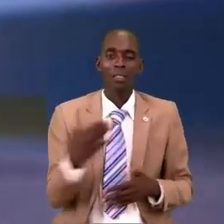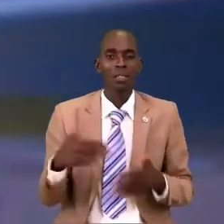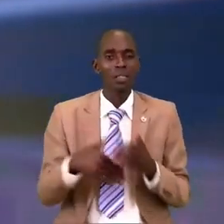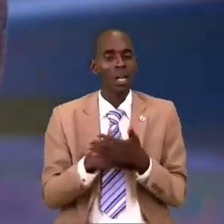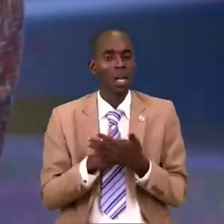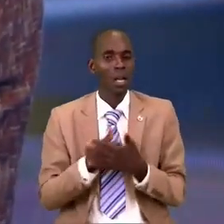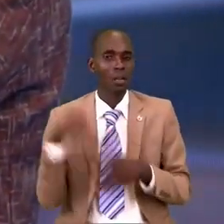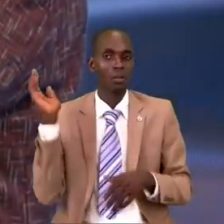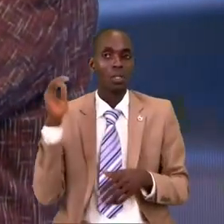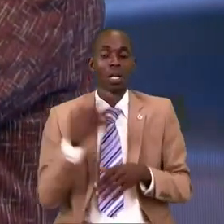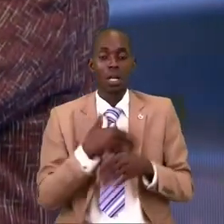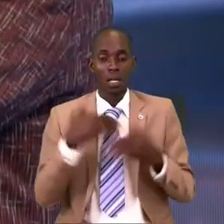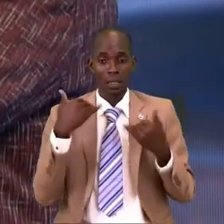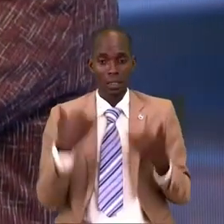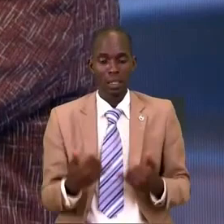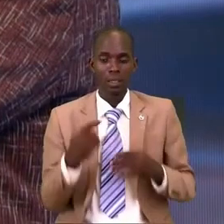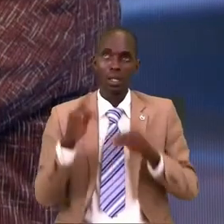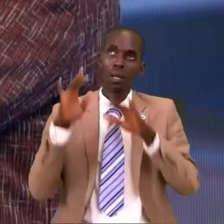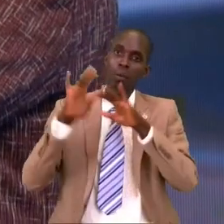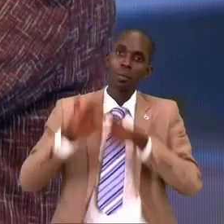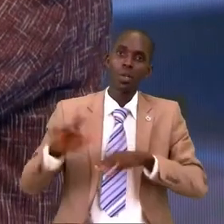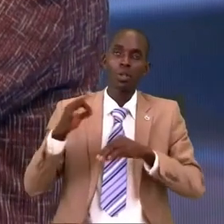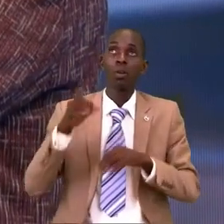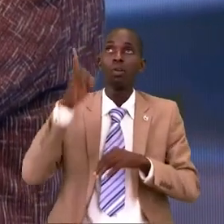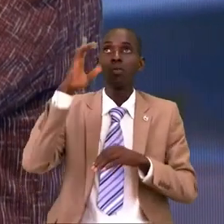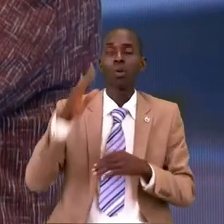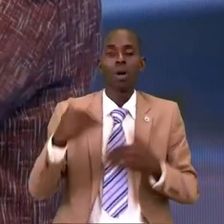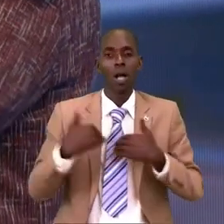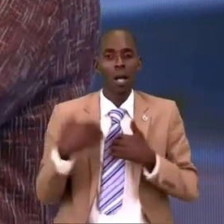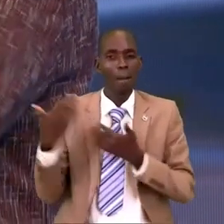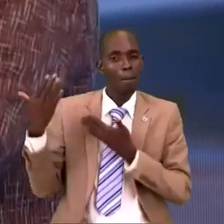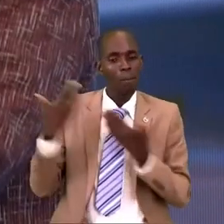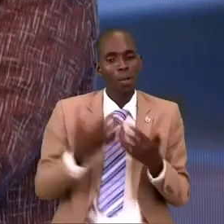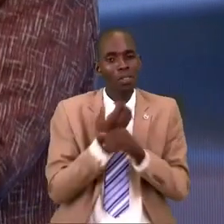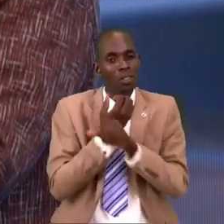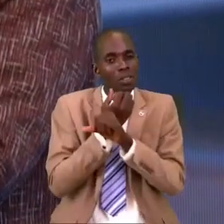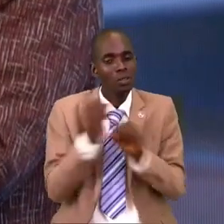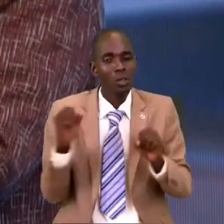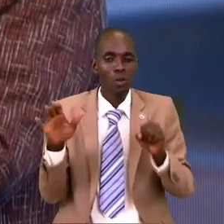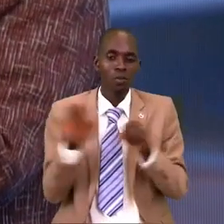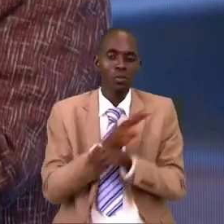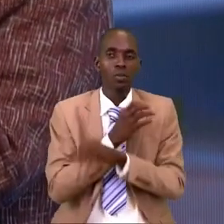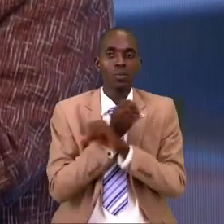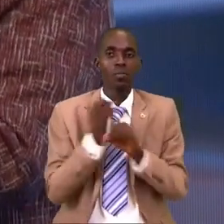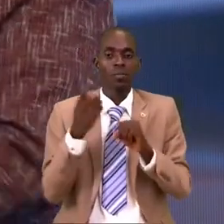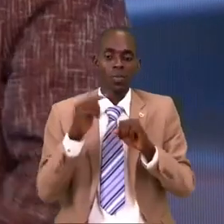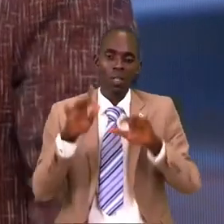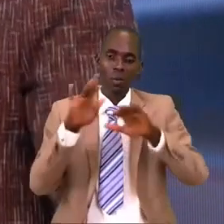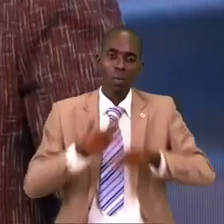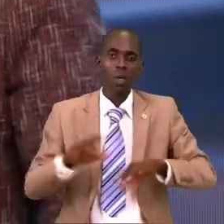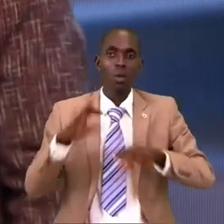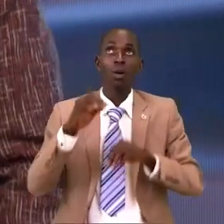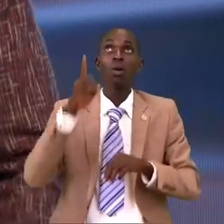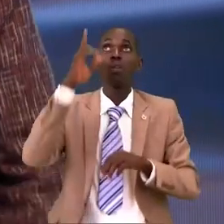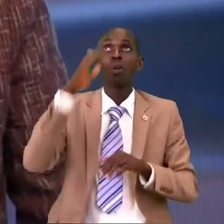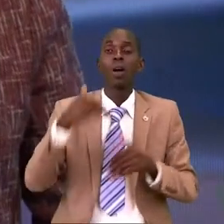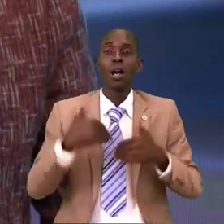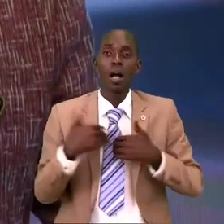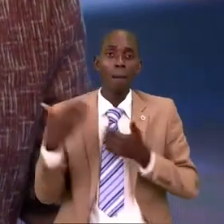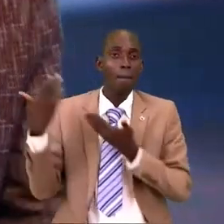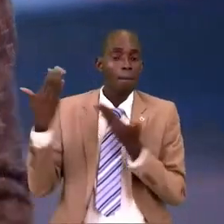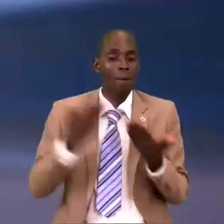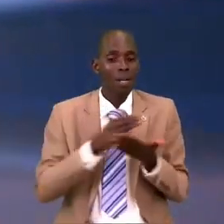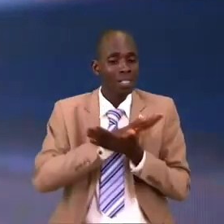God has brought cleansing, real cleansing. The mercy of God has turned your life around for the better. If it's